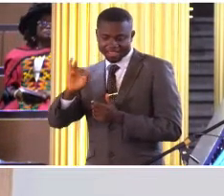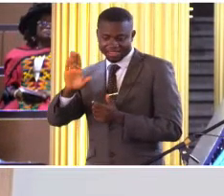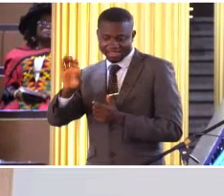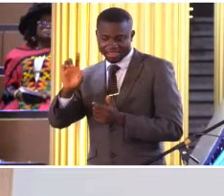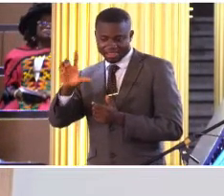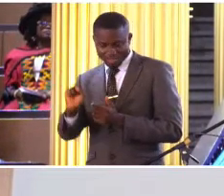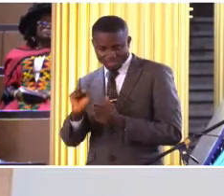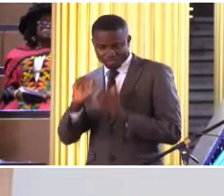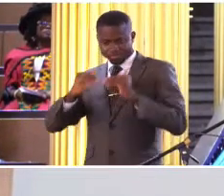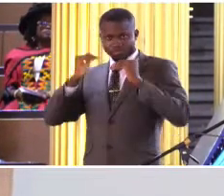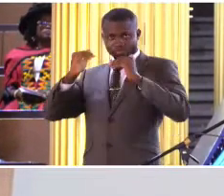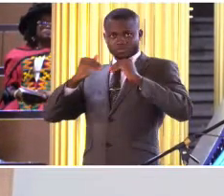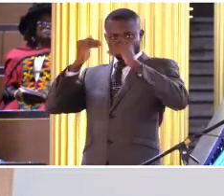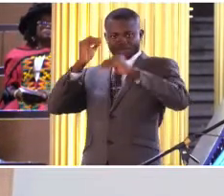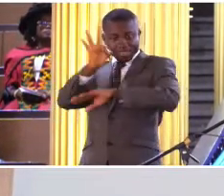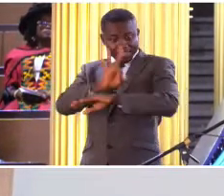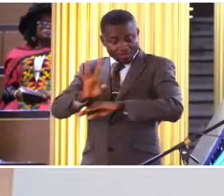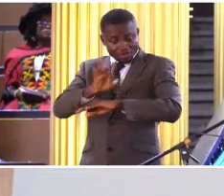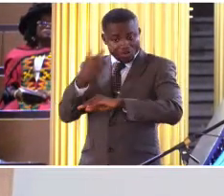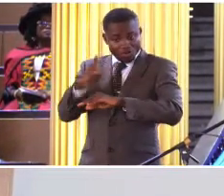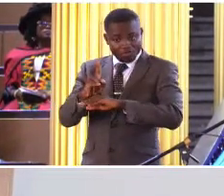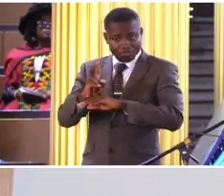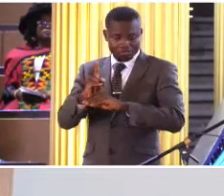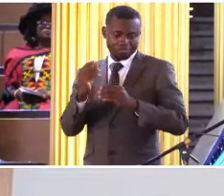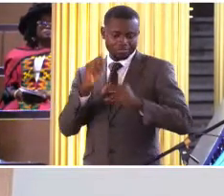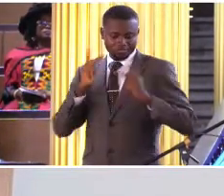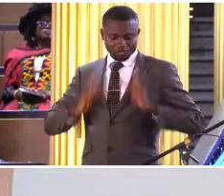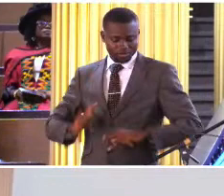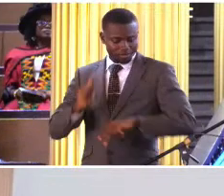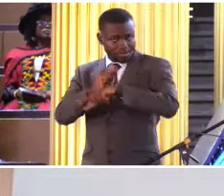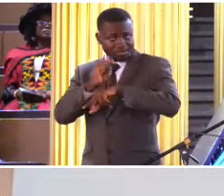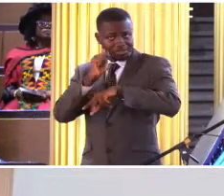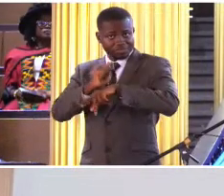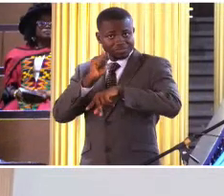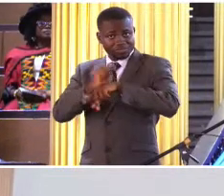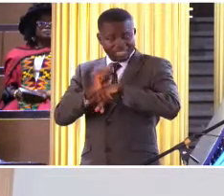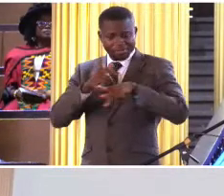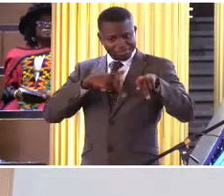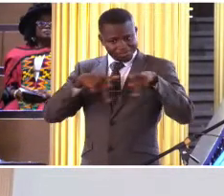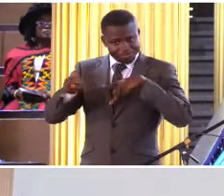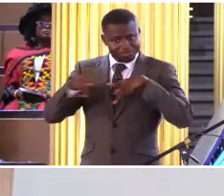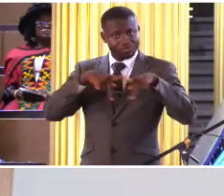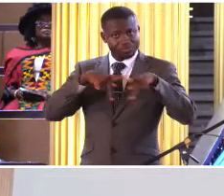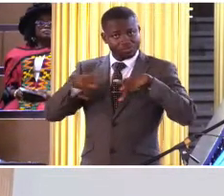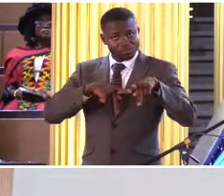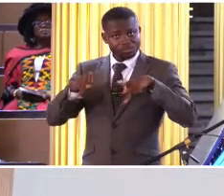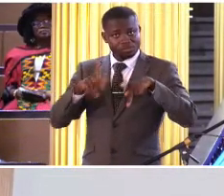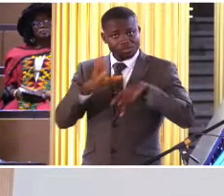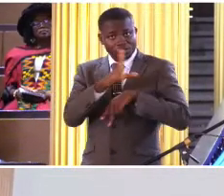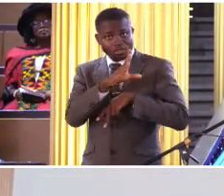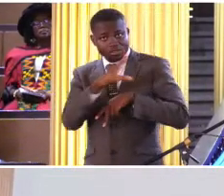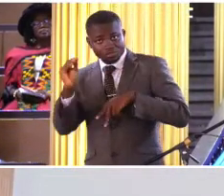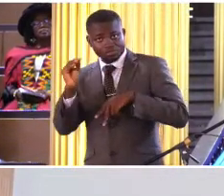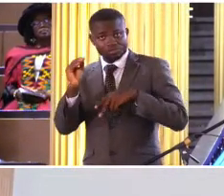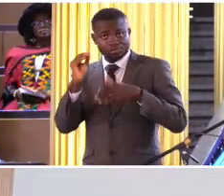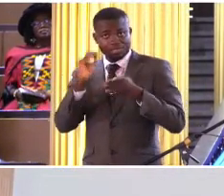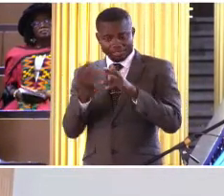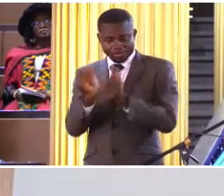advancing the field of physiotherapy, as well as supporting policy briefs and